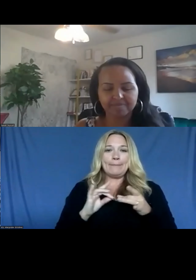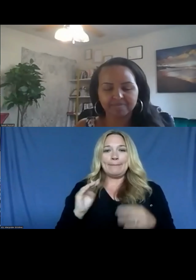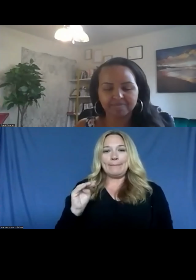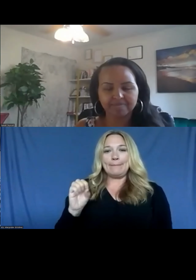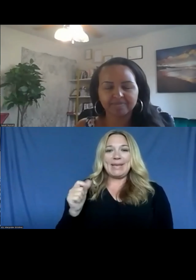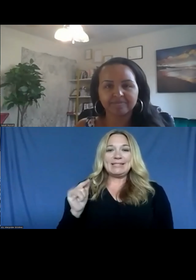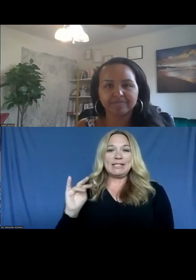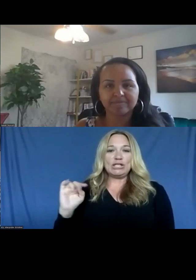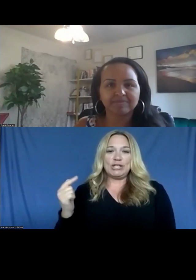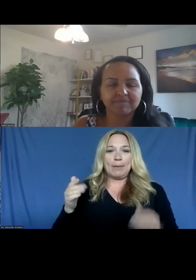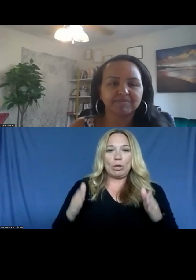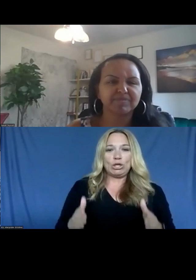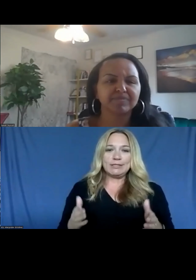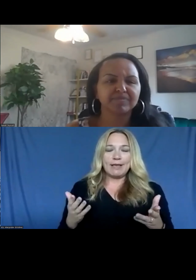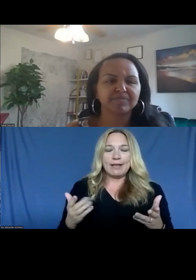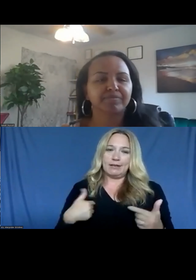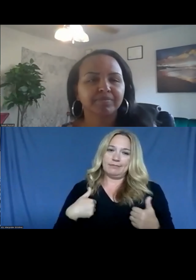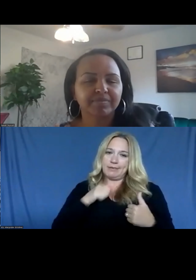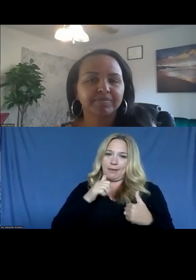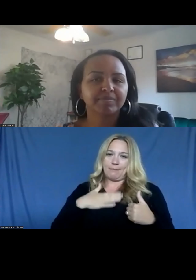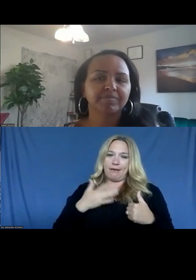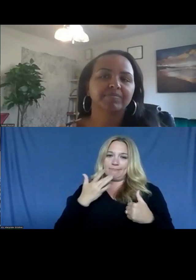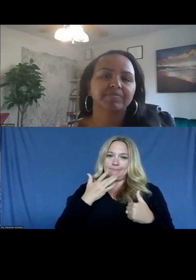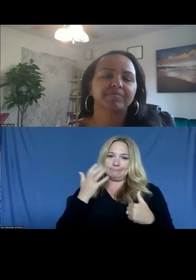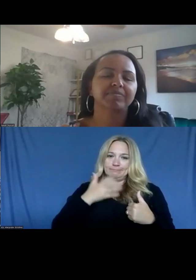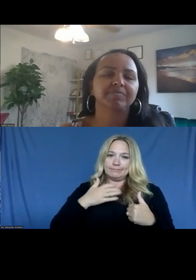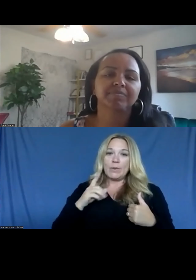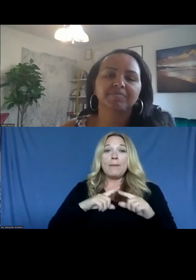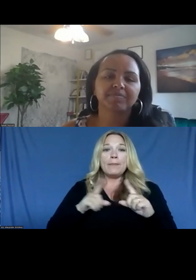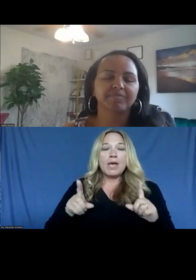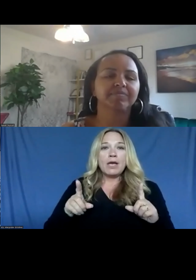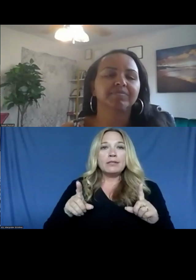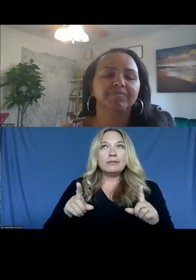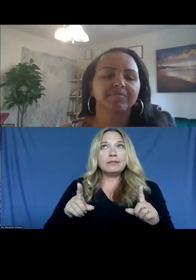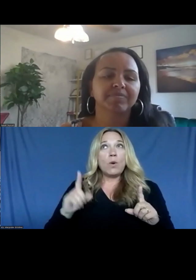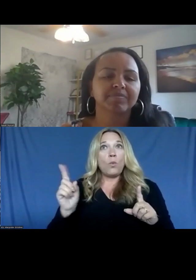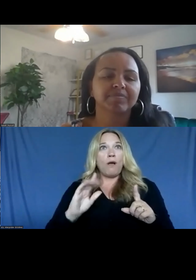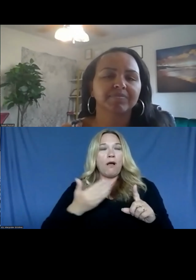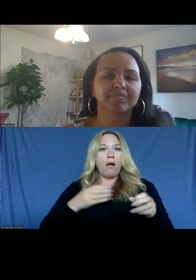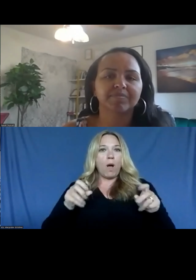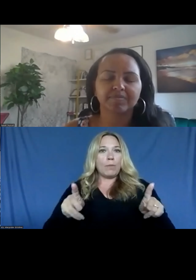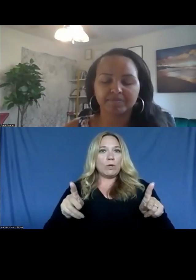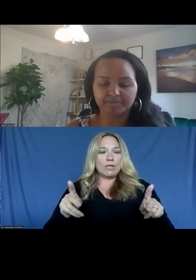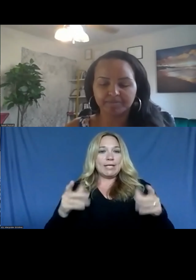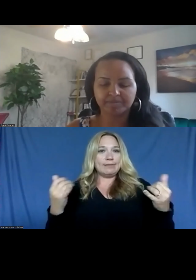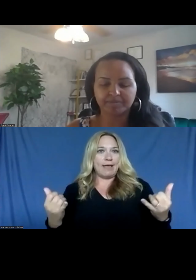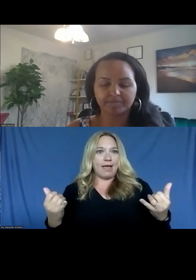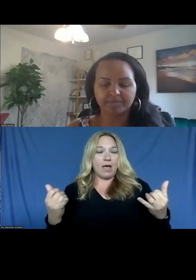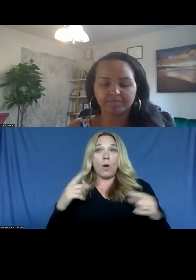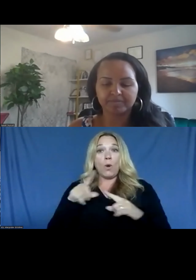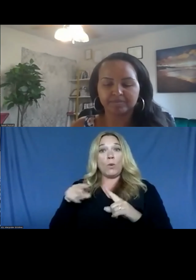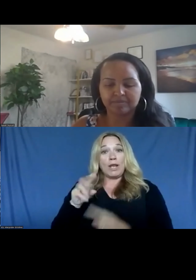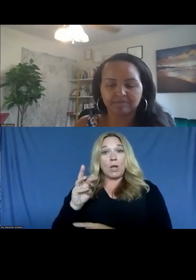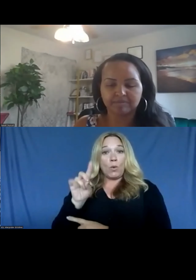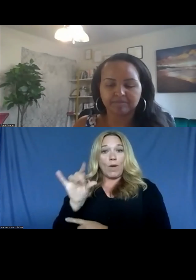sweet spot. It's not mine either. But I think this is where our opportunity lies. So Wendy talks about meeting with our